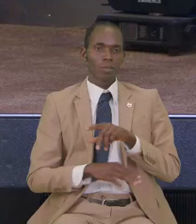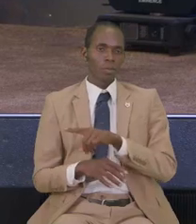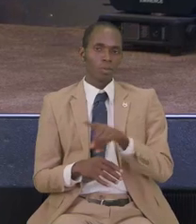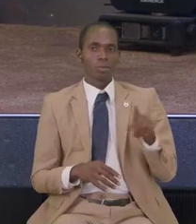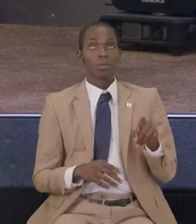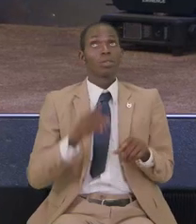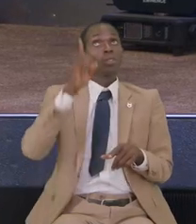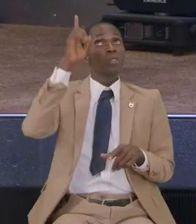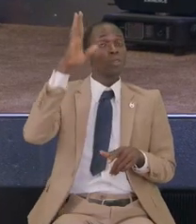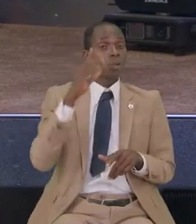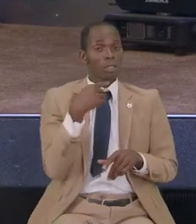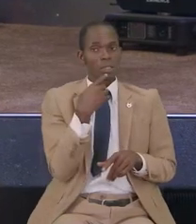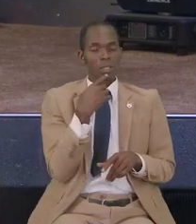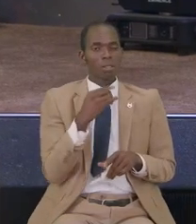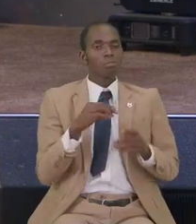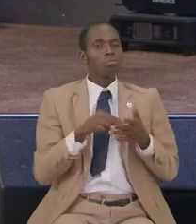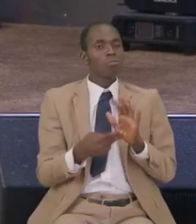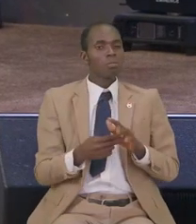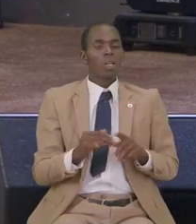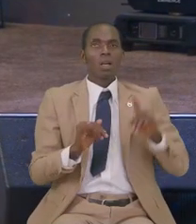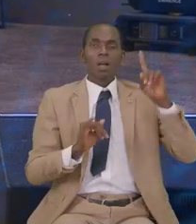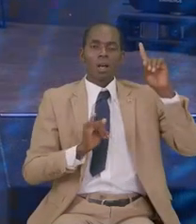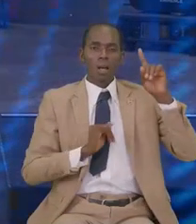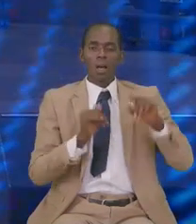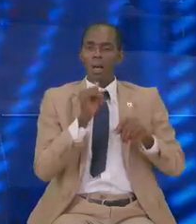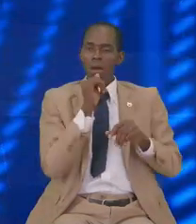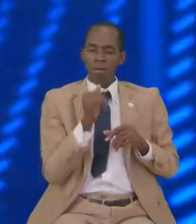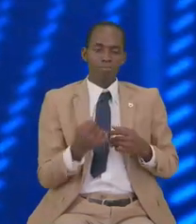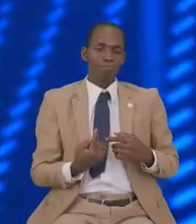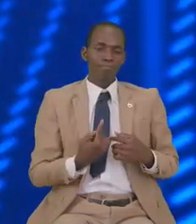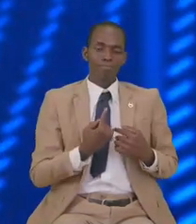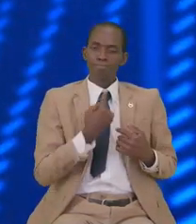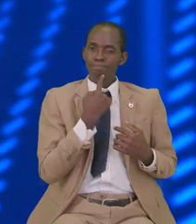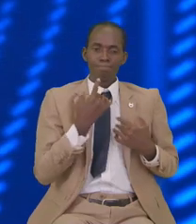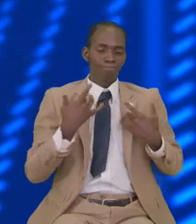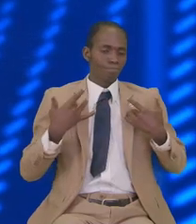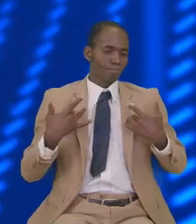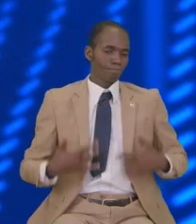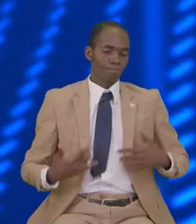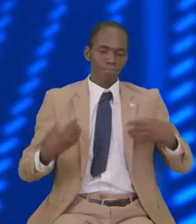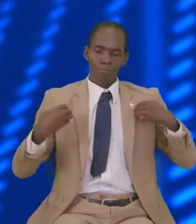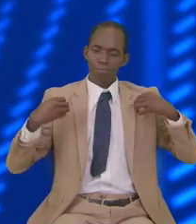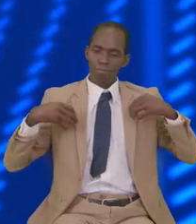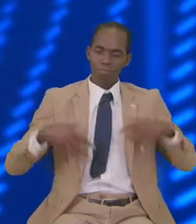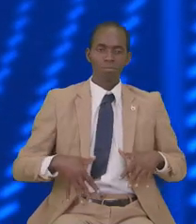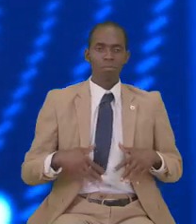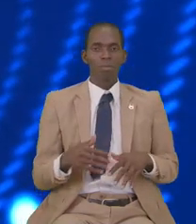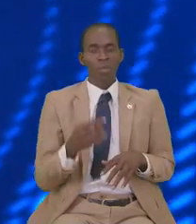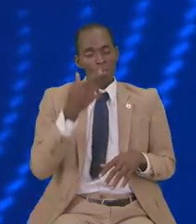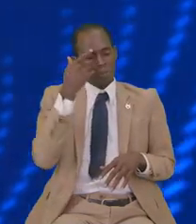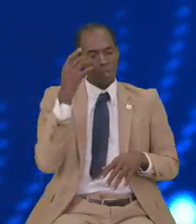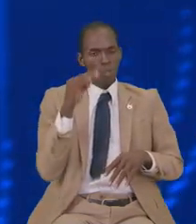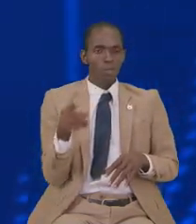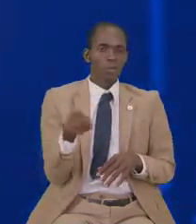God said, I'm disappointed, I'm pressed, I'm displeased, because I want